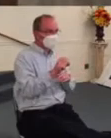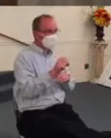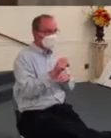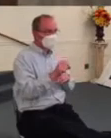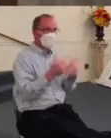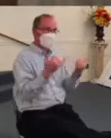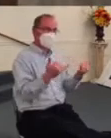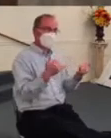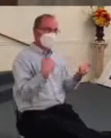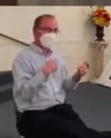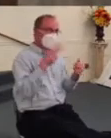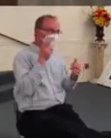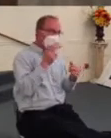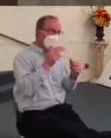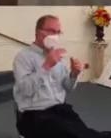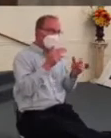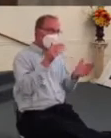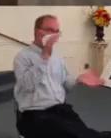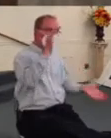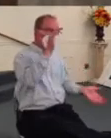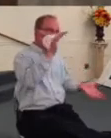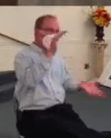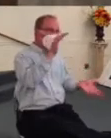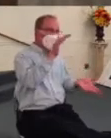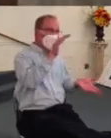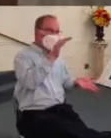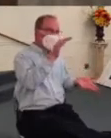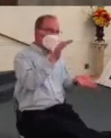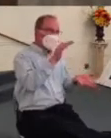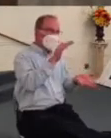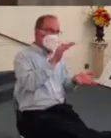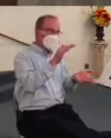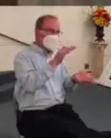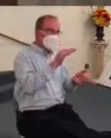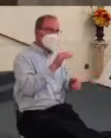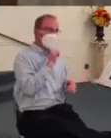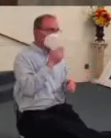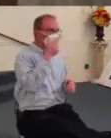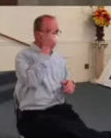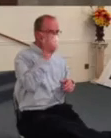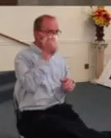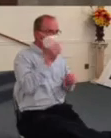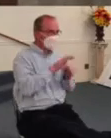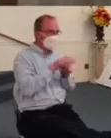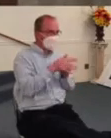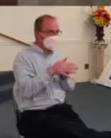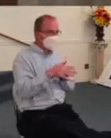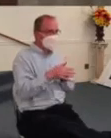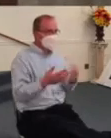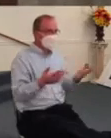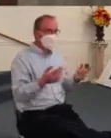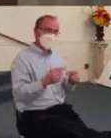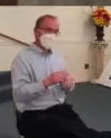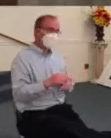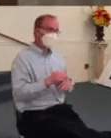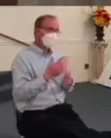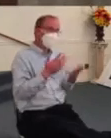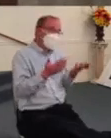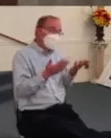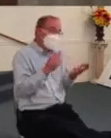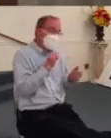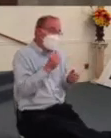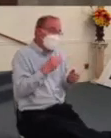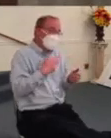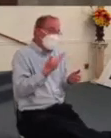but I guess not willing to pay the price. And yet, on the other hand, multitudes